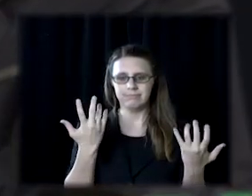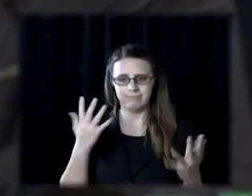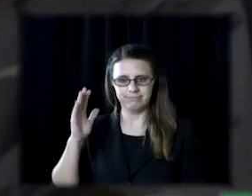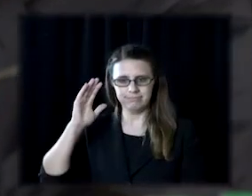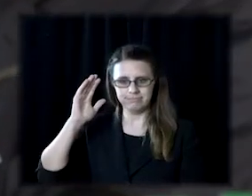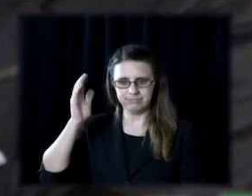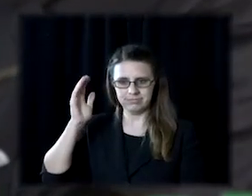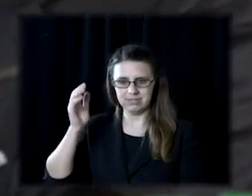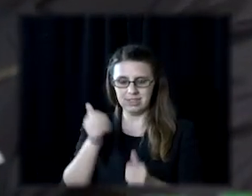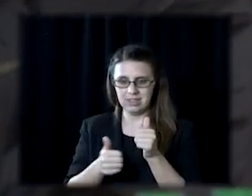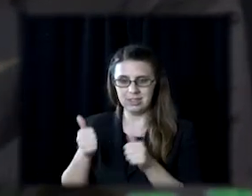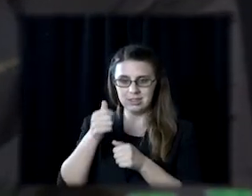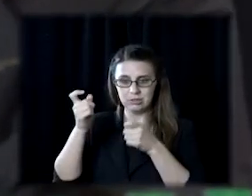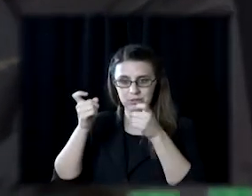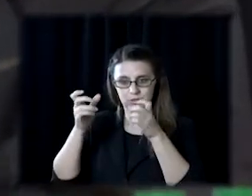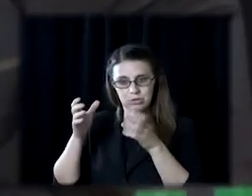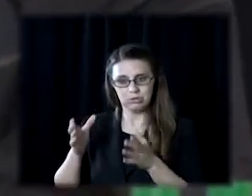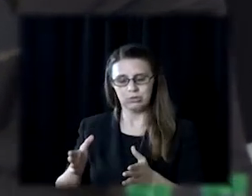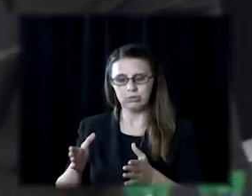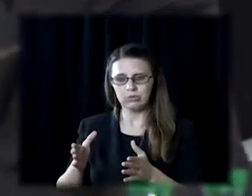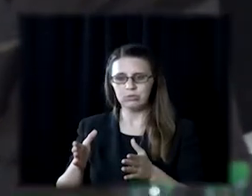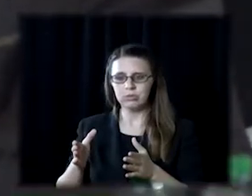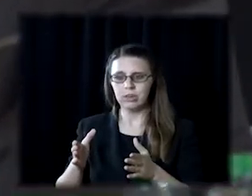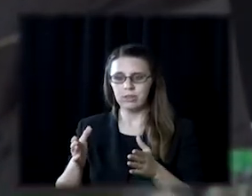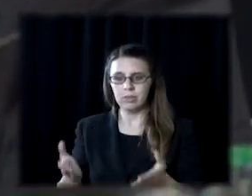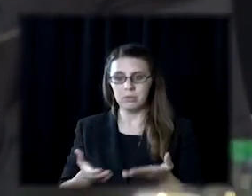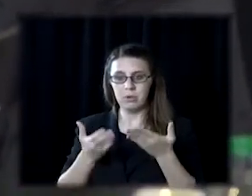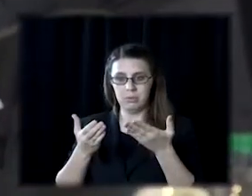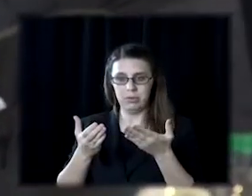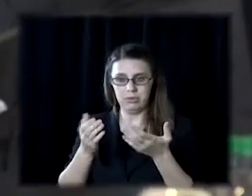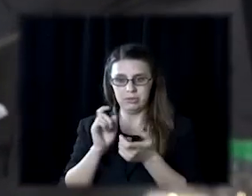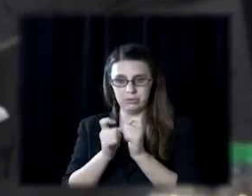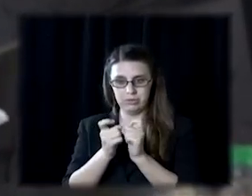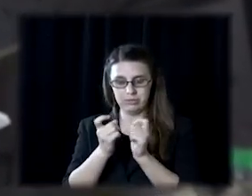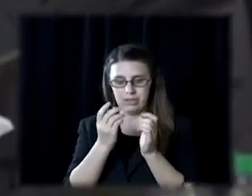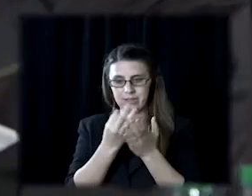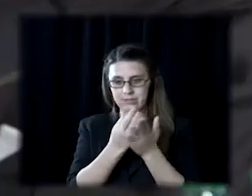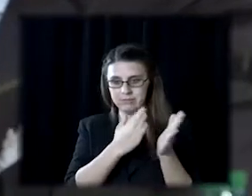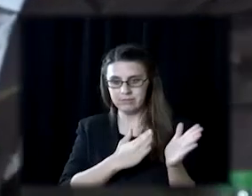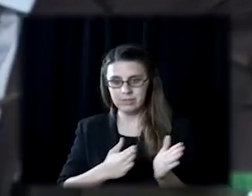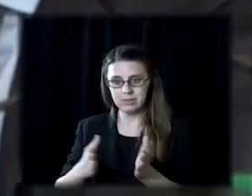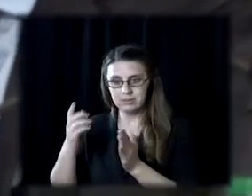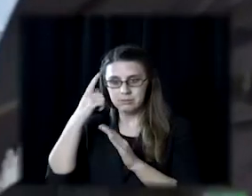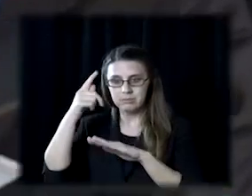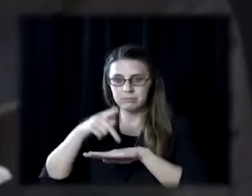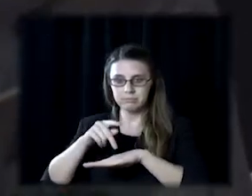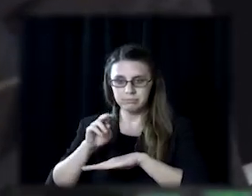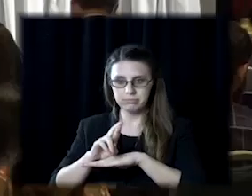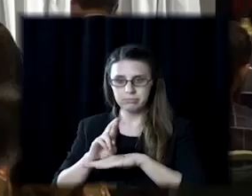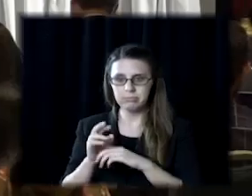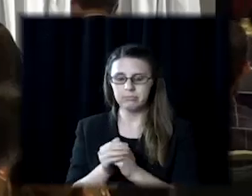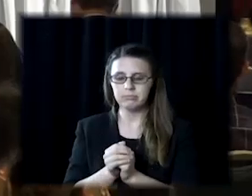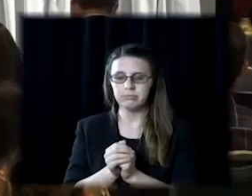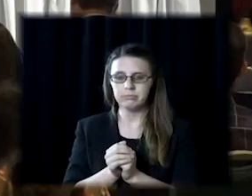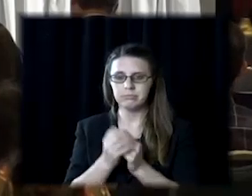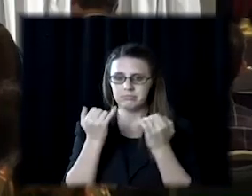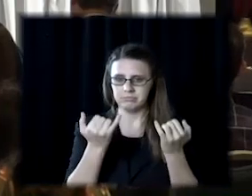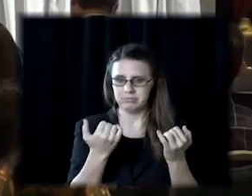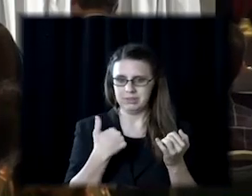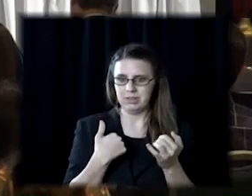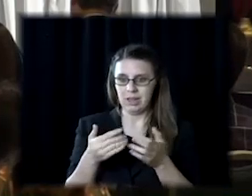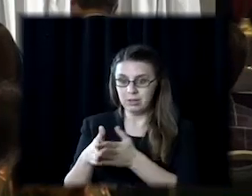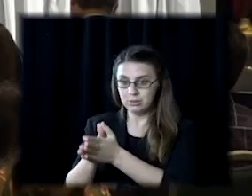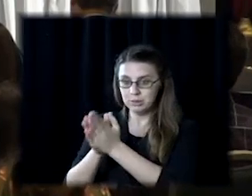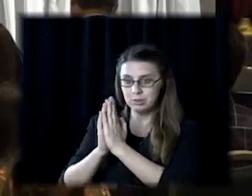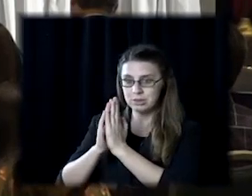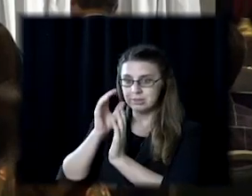by the Executive Director on the proposed revised fiscal plans for the Commonwealth of Puerto Rico, the Chair, I request from Ms.